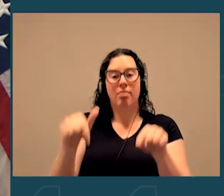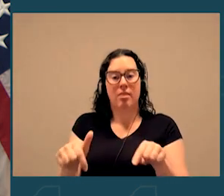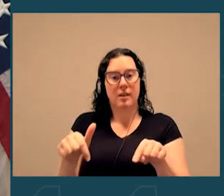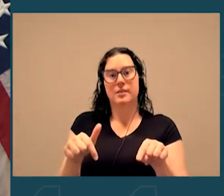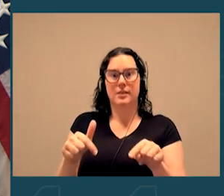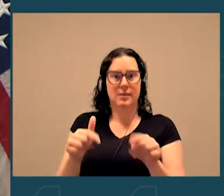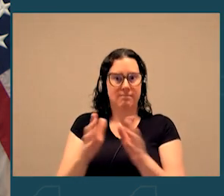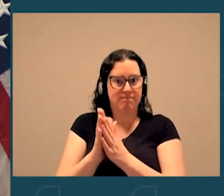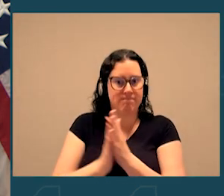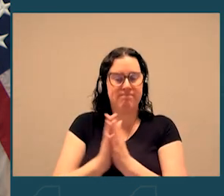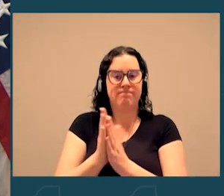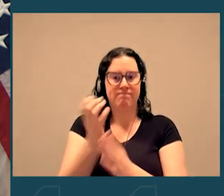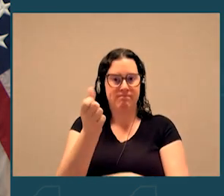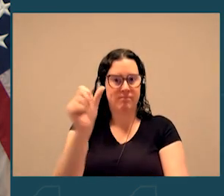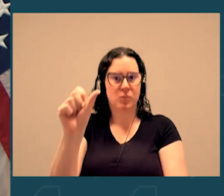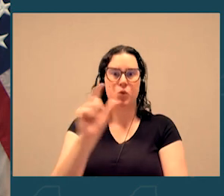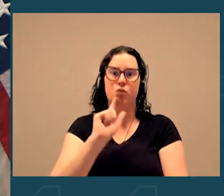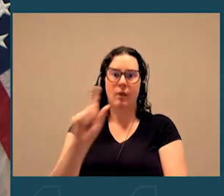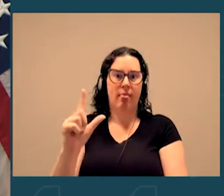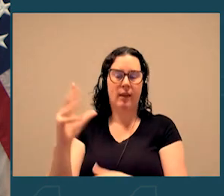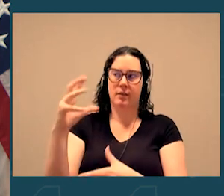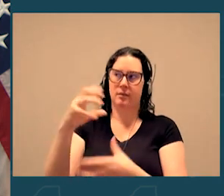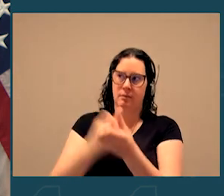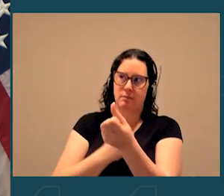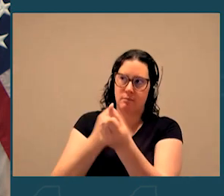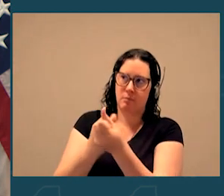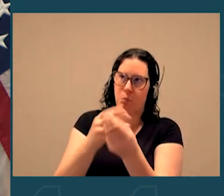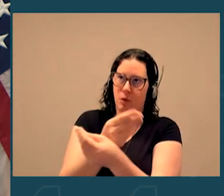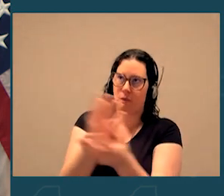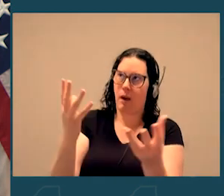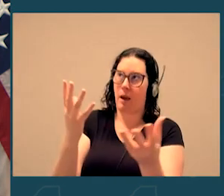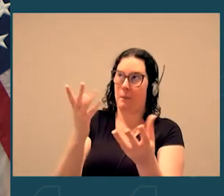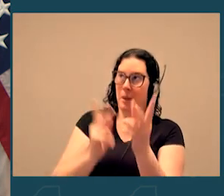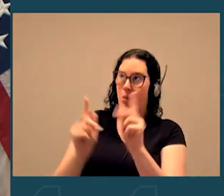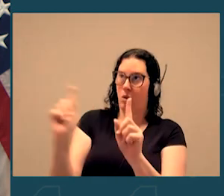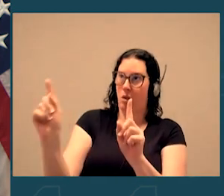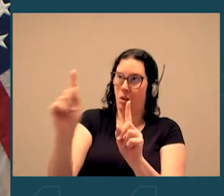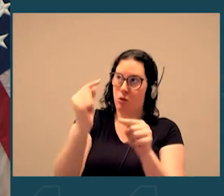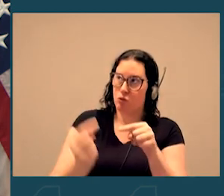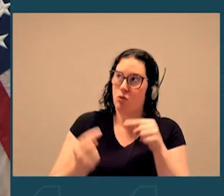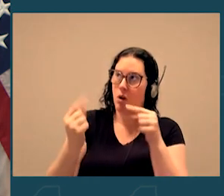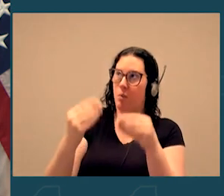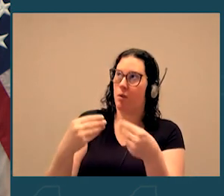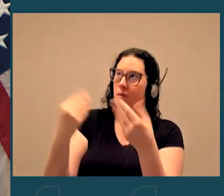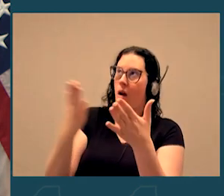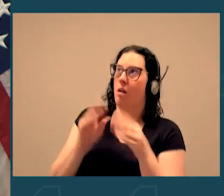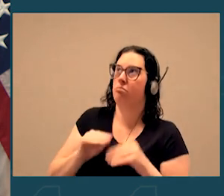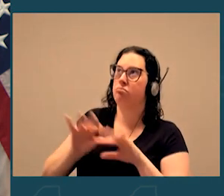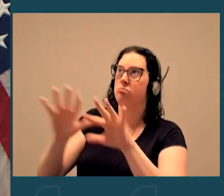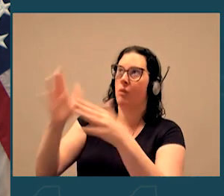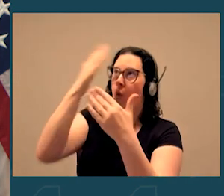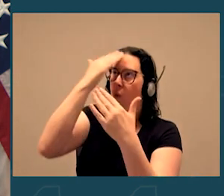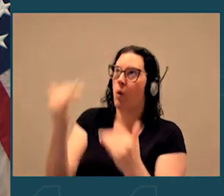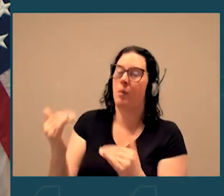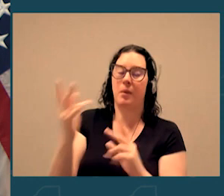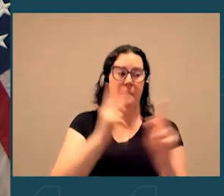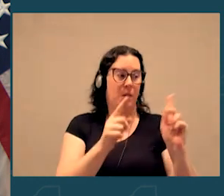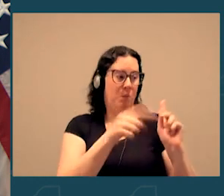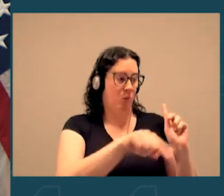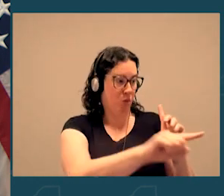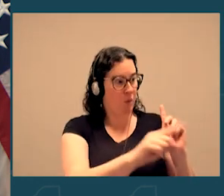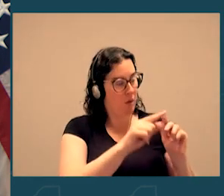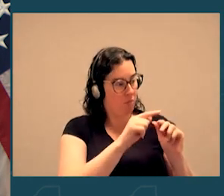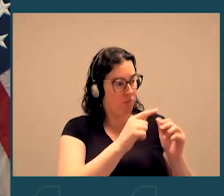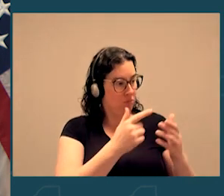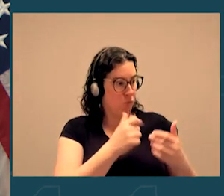heart and soul of our people and to give them hope, those who are struggling. And those who are blessed not to be struggling, it is our responsibility to help our brothers and